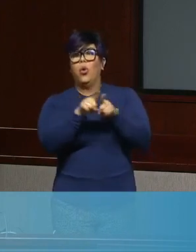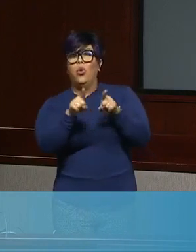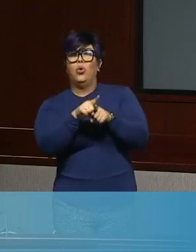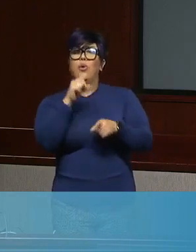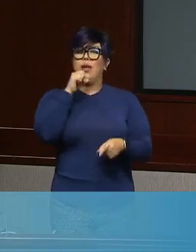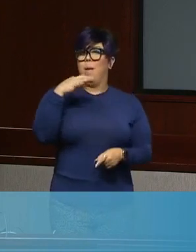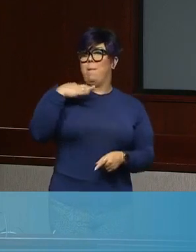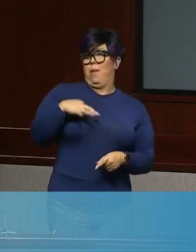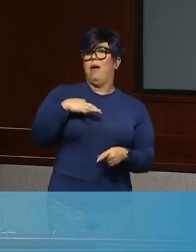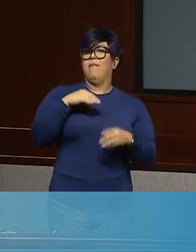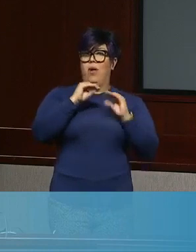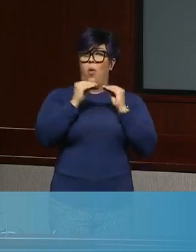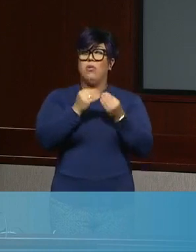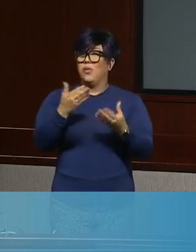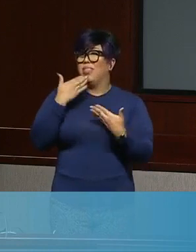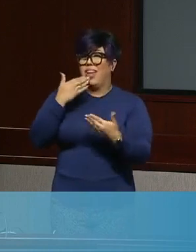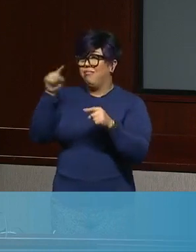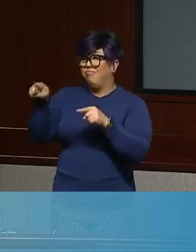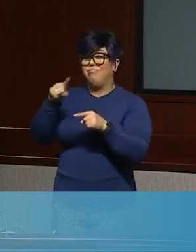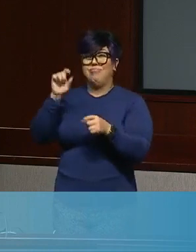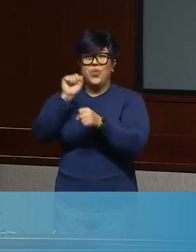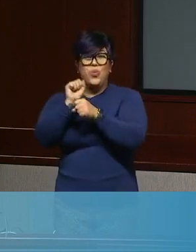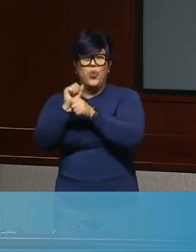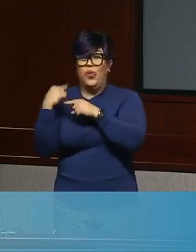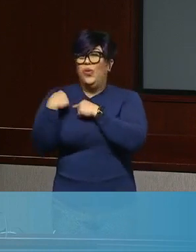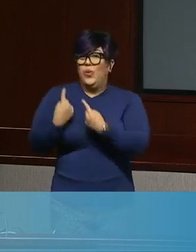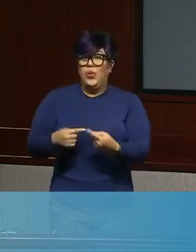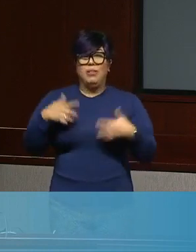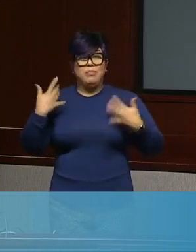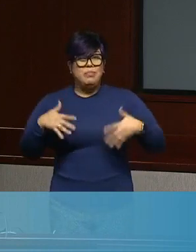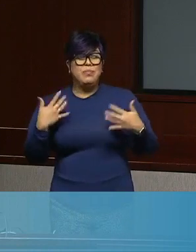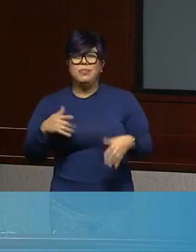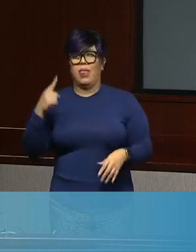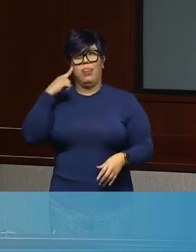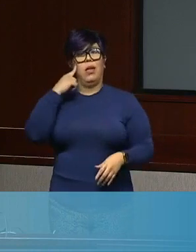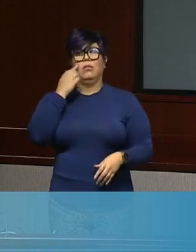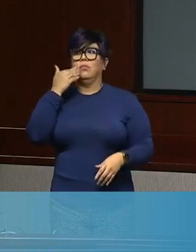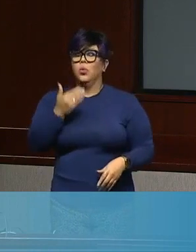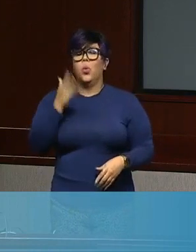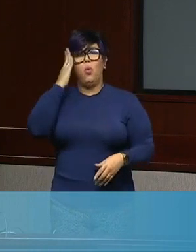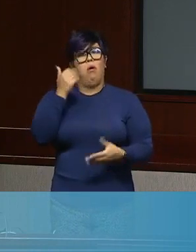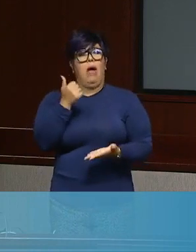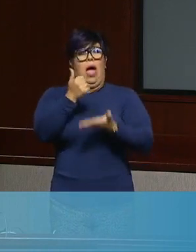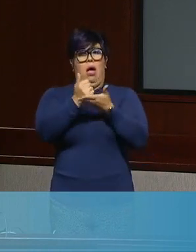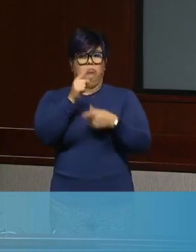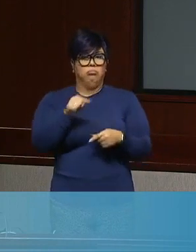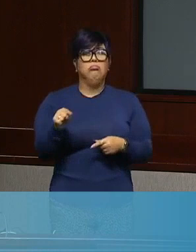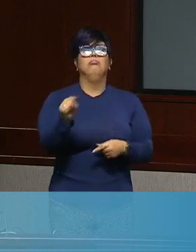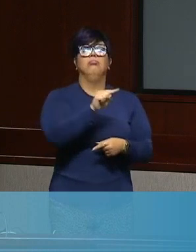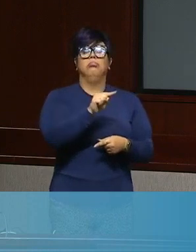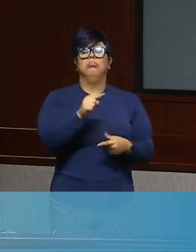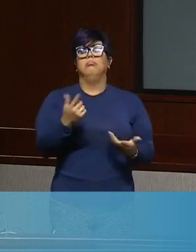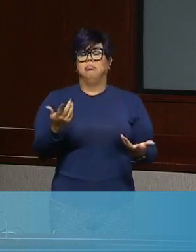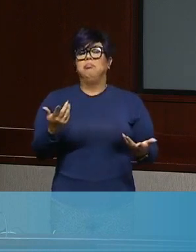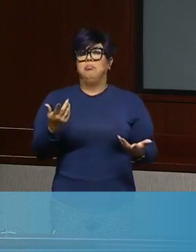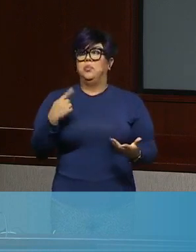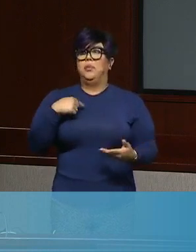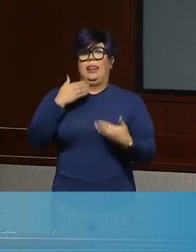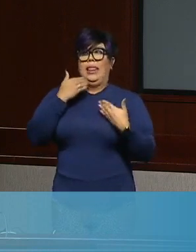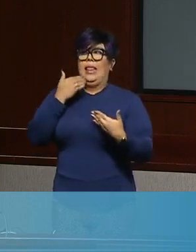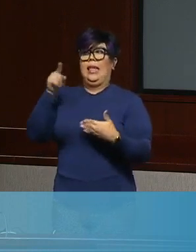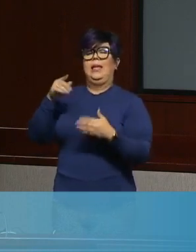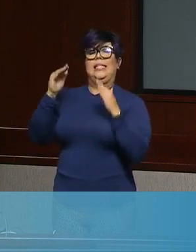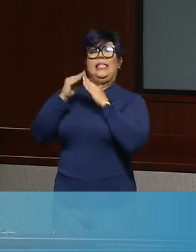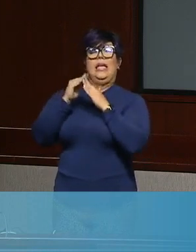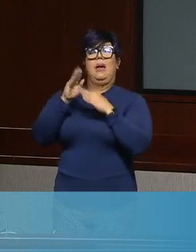community here in our area. It's tremendous help for them, and we thank the City